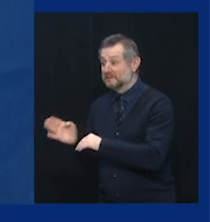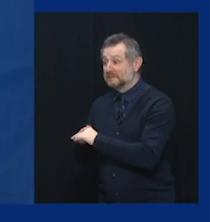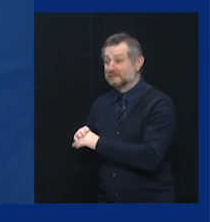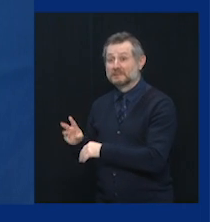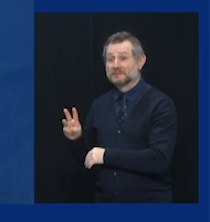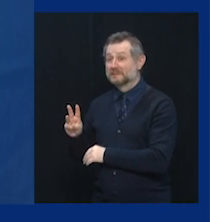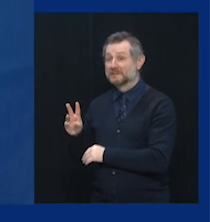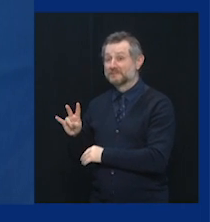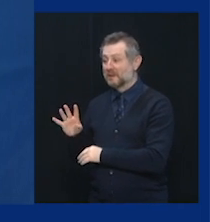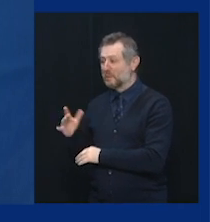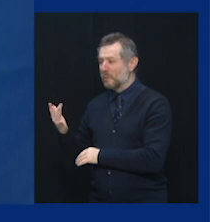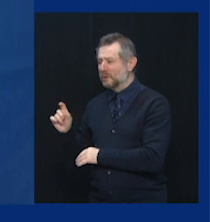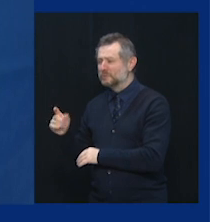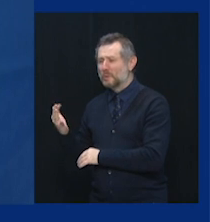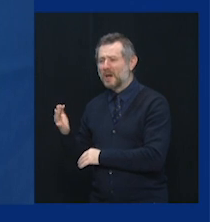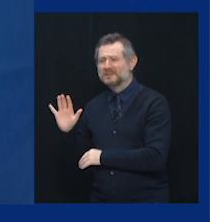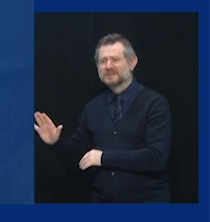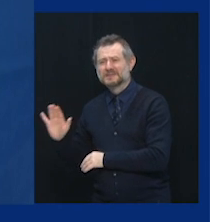by age.